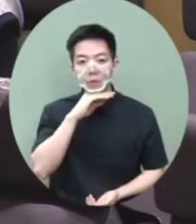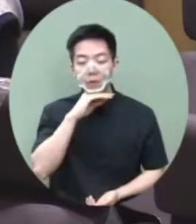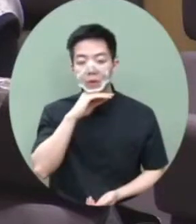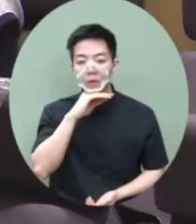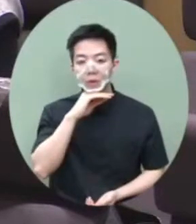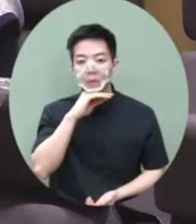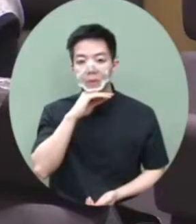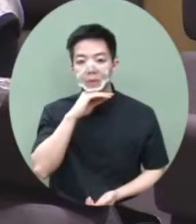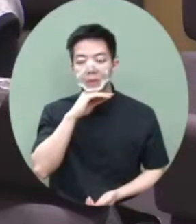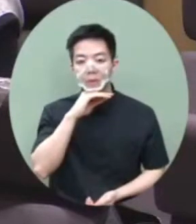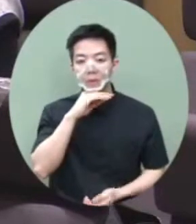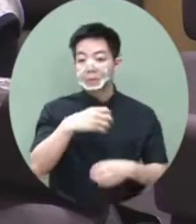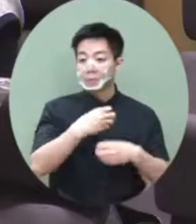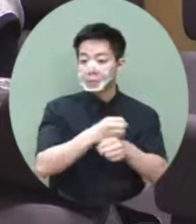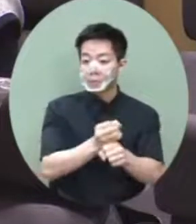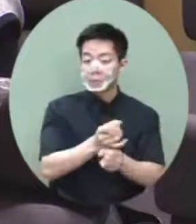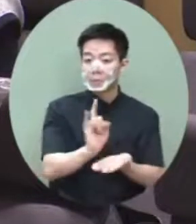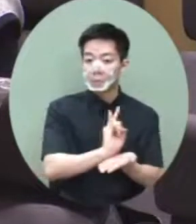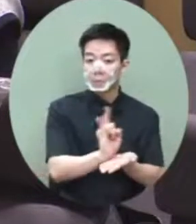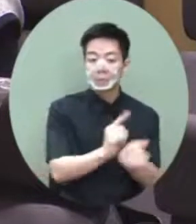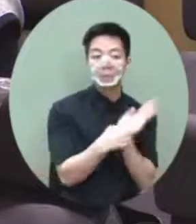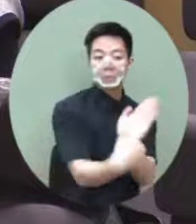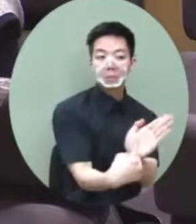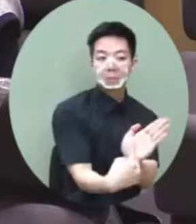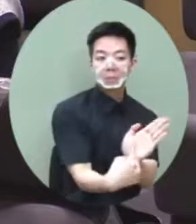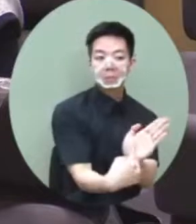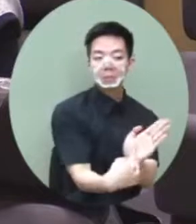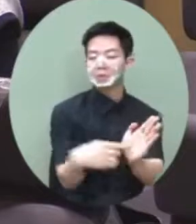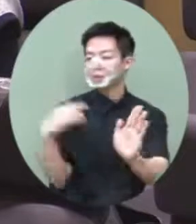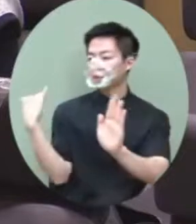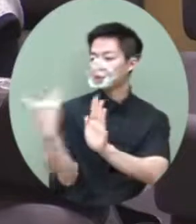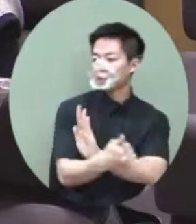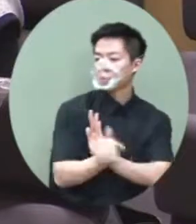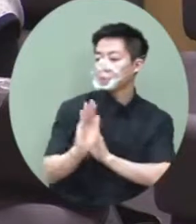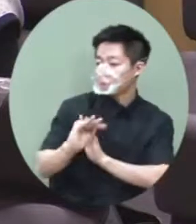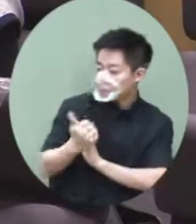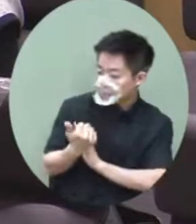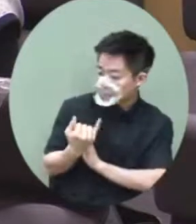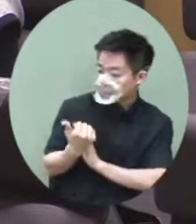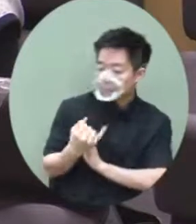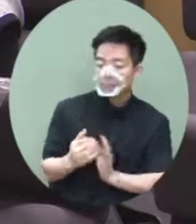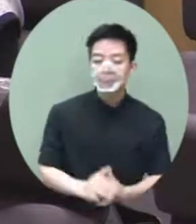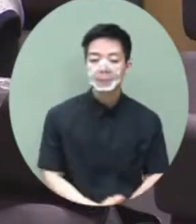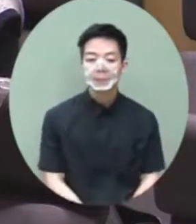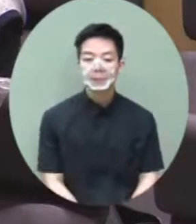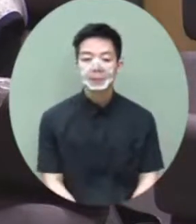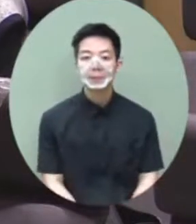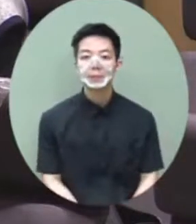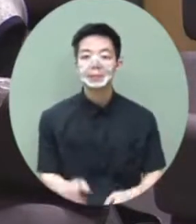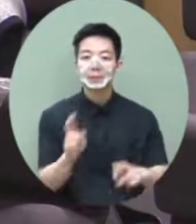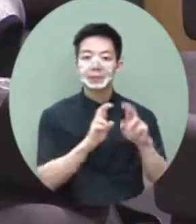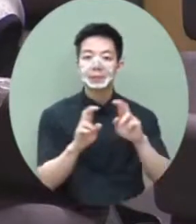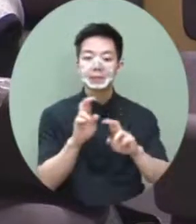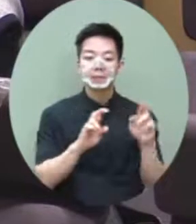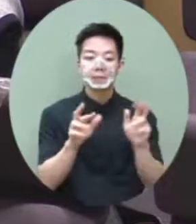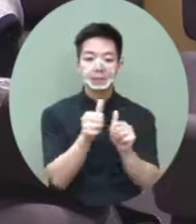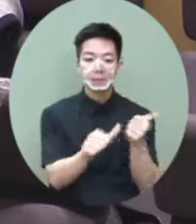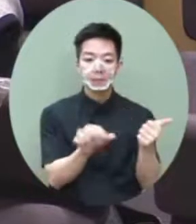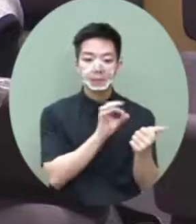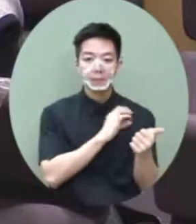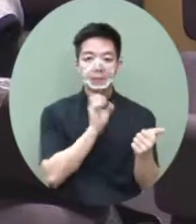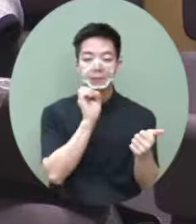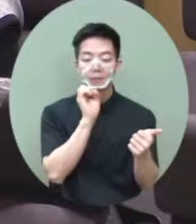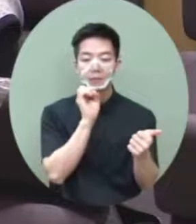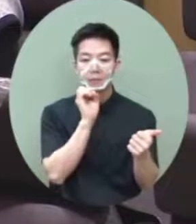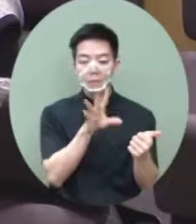premises, if the person in charge are shown relevant SMS, it can serve as proof for them to be